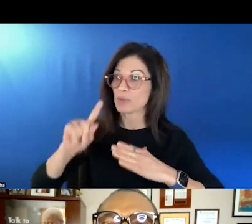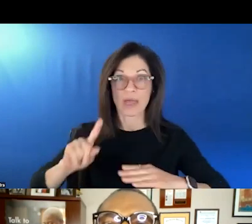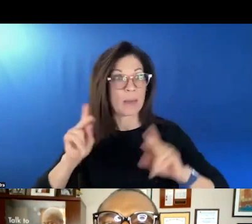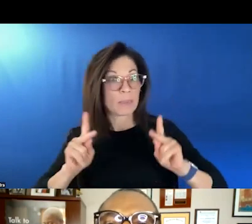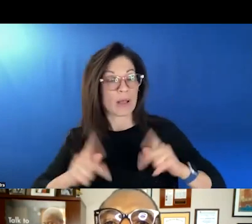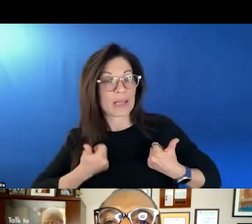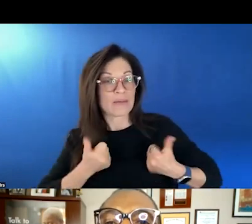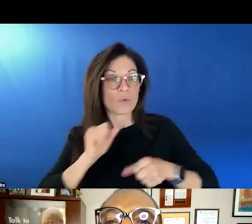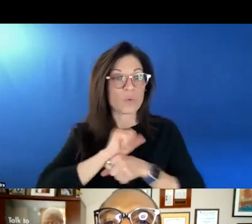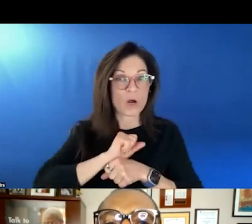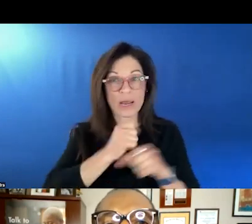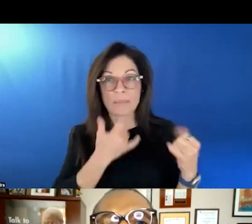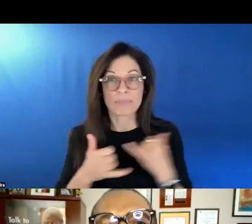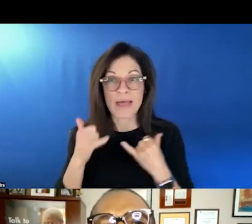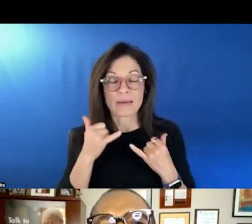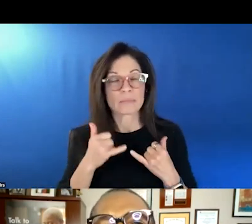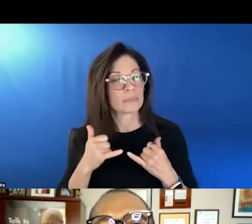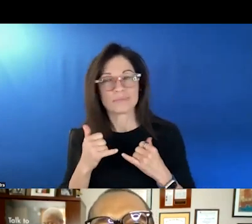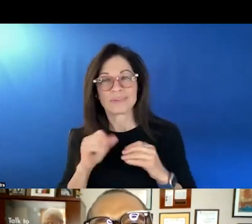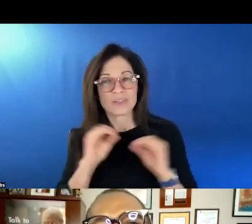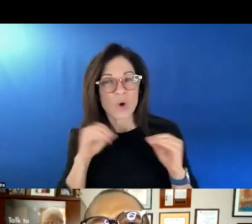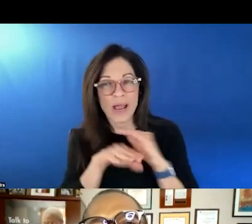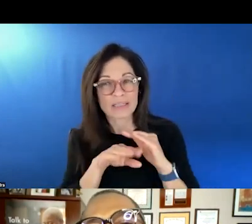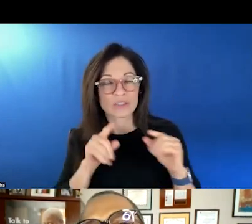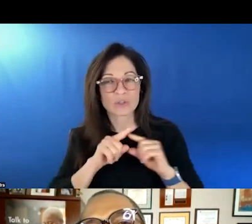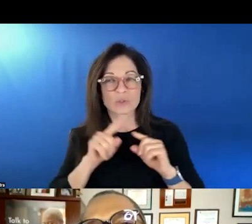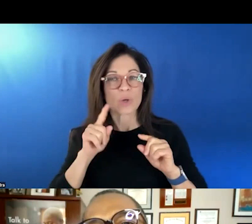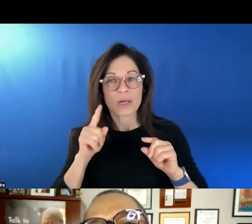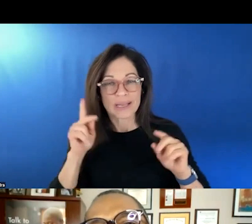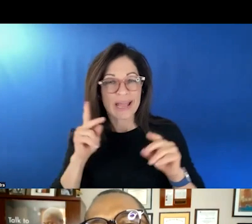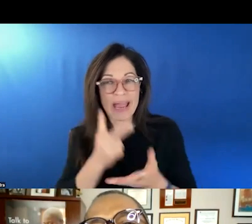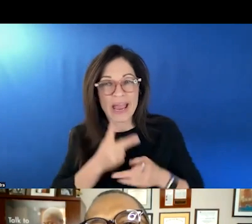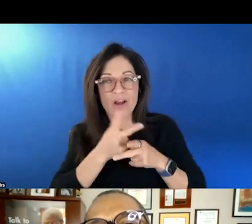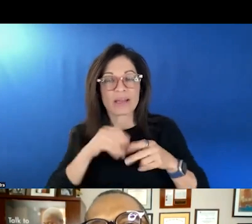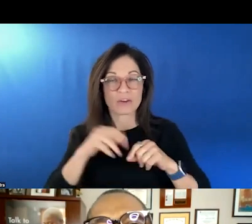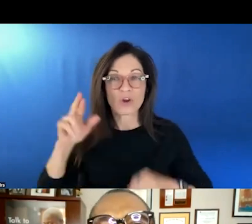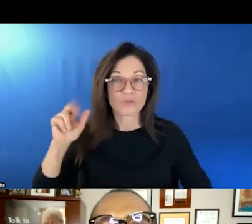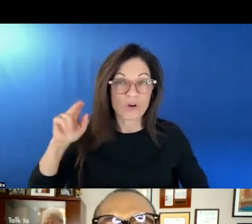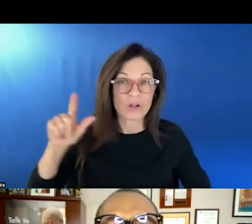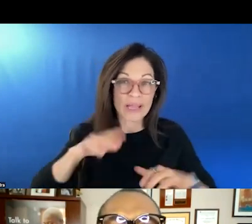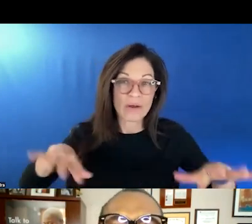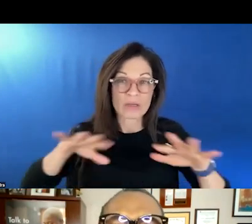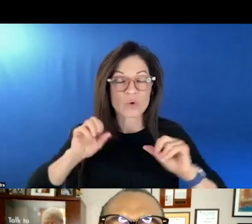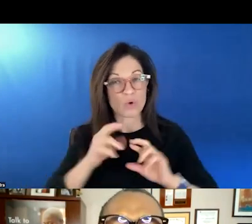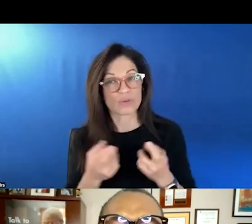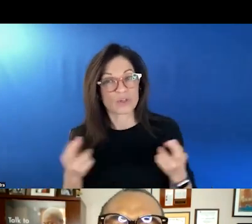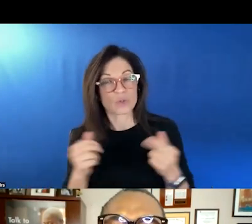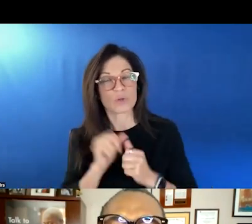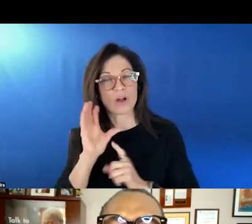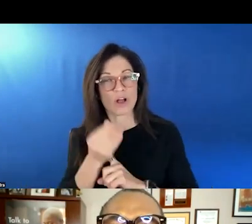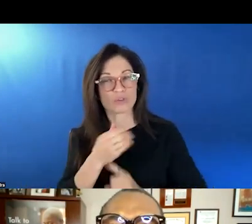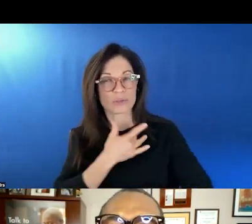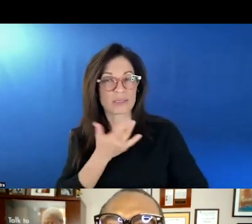worship. A lack of access to care in rural communities and a lack of access to resources with the cultural sensitivity